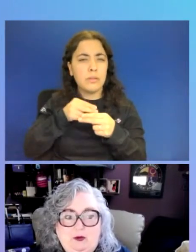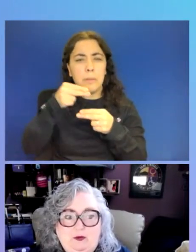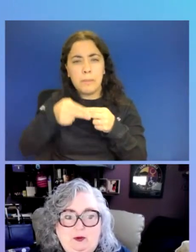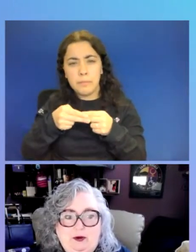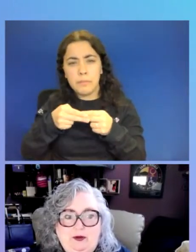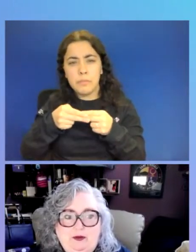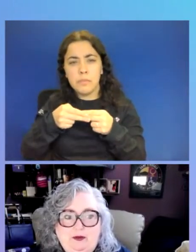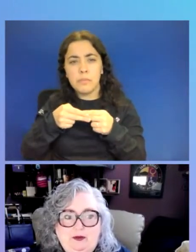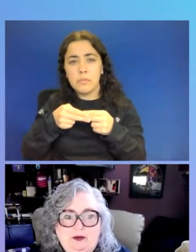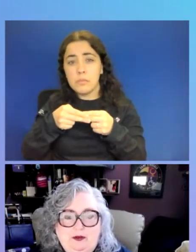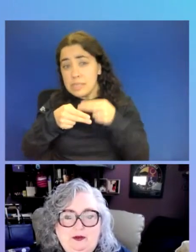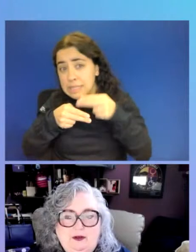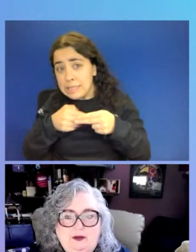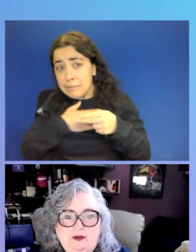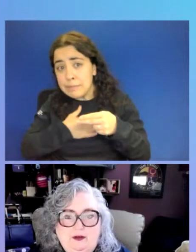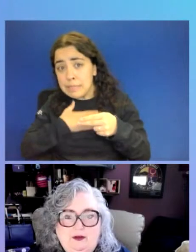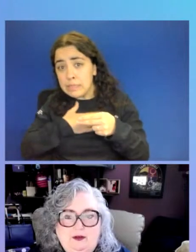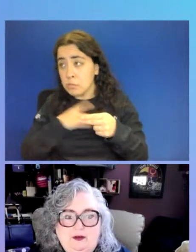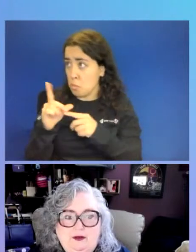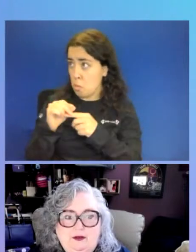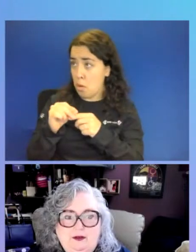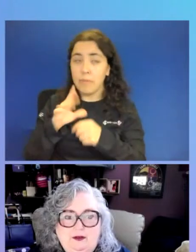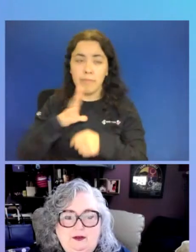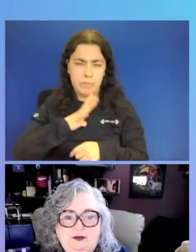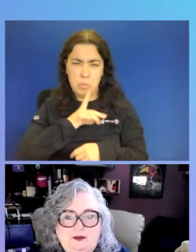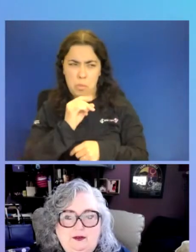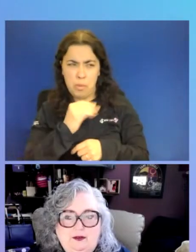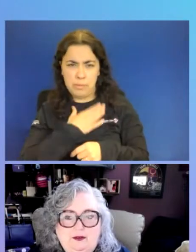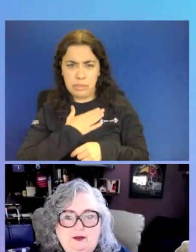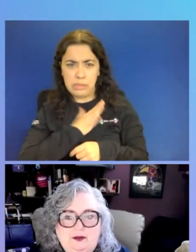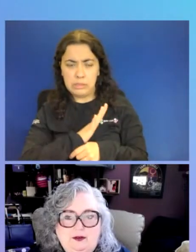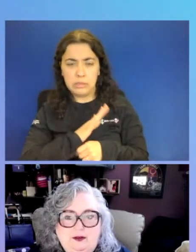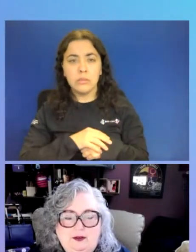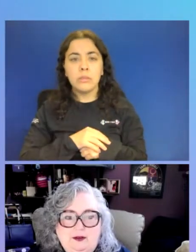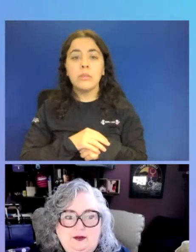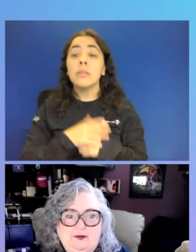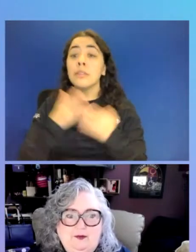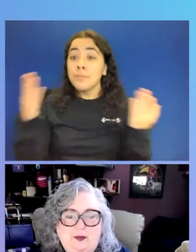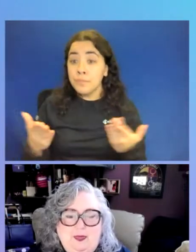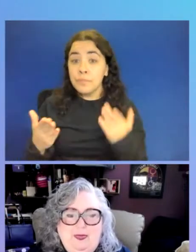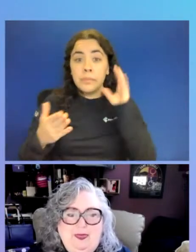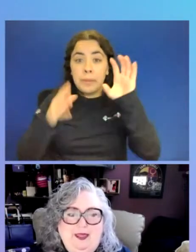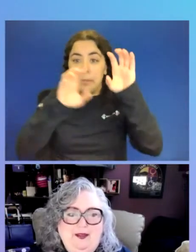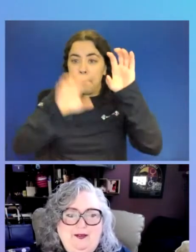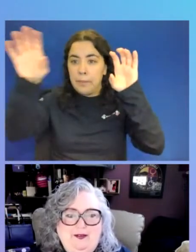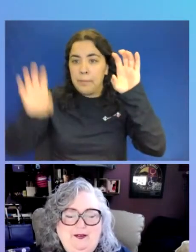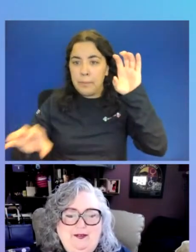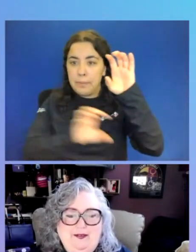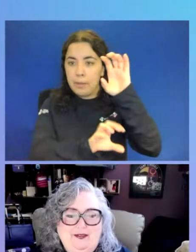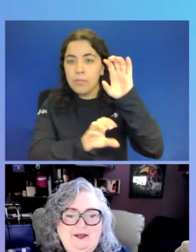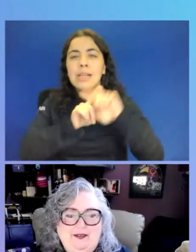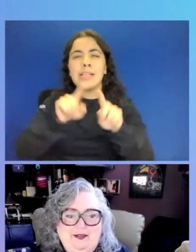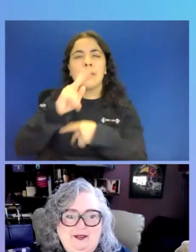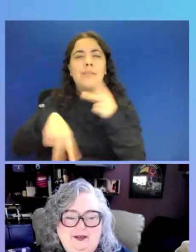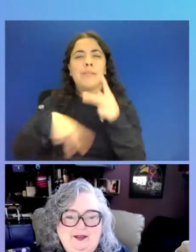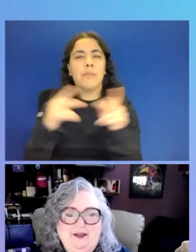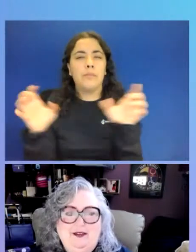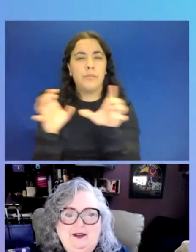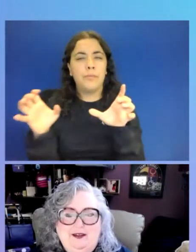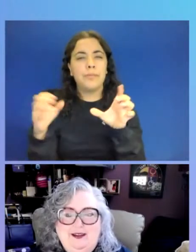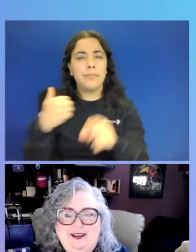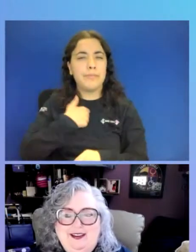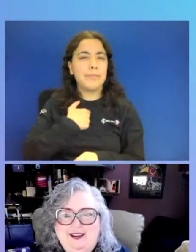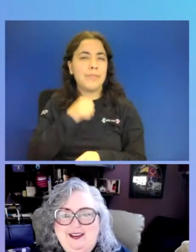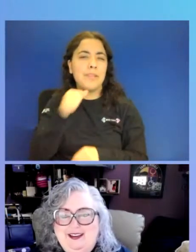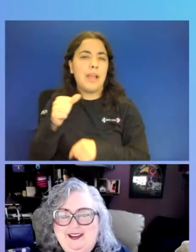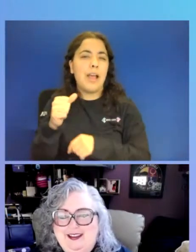Want to keep going forward? Yep, one more. And so here we have this shows the different kinds of certification. I know I'm not going to